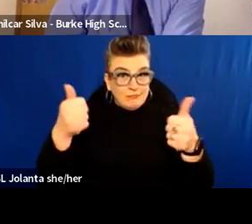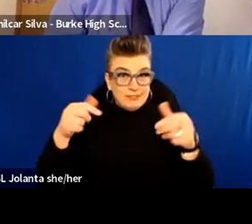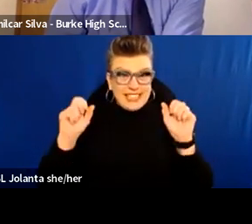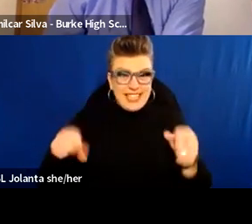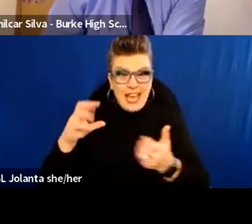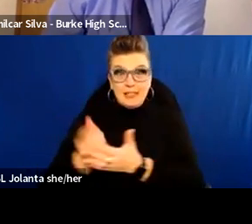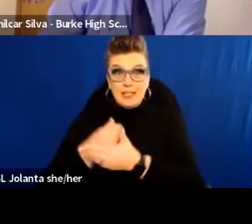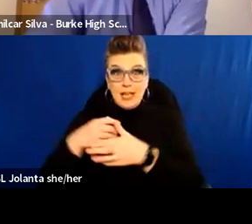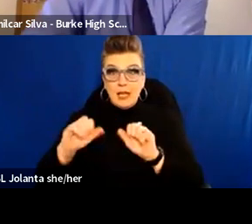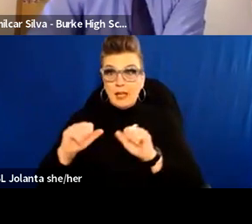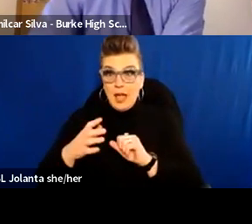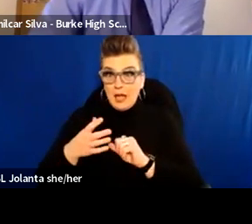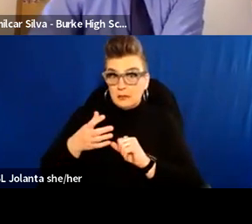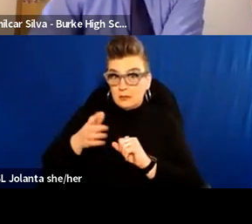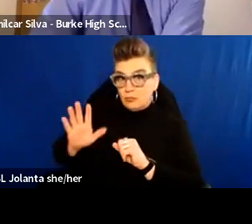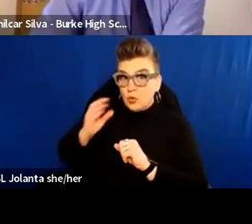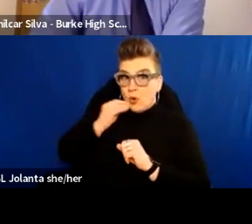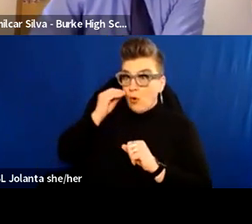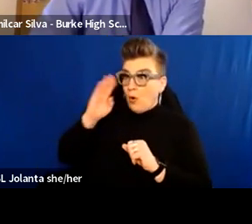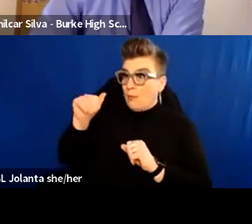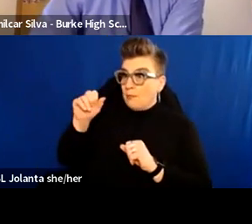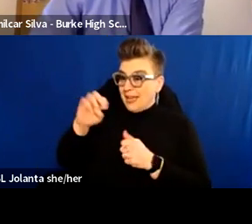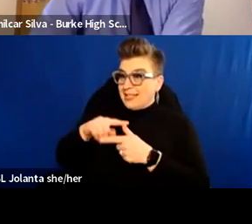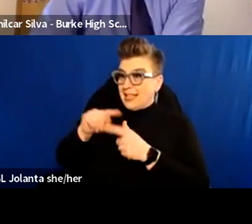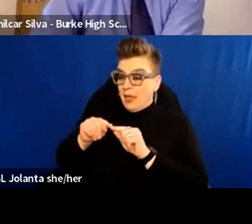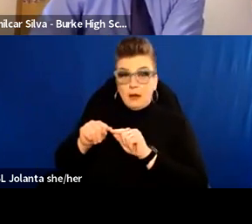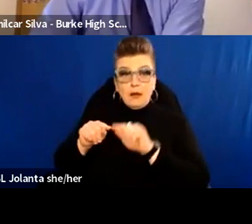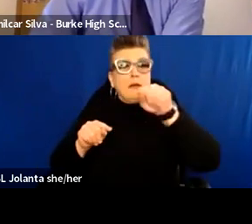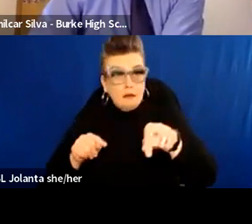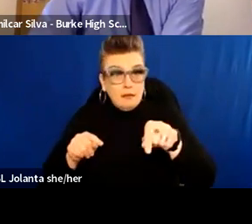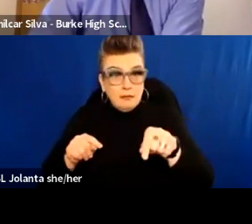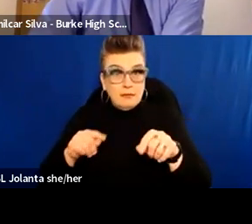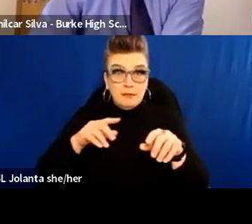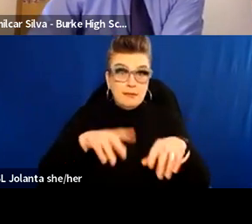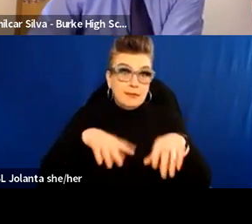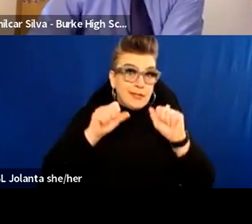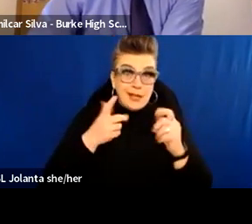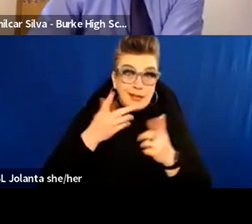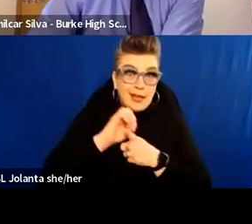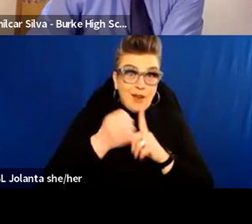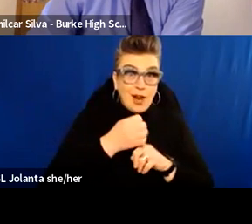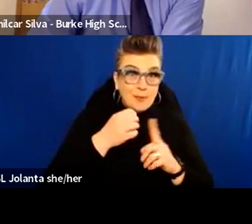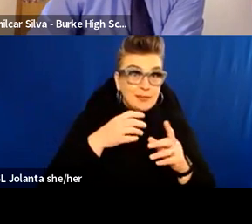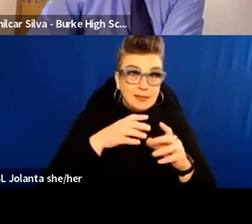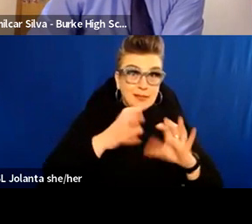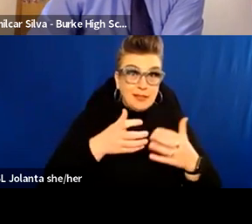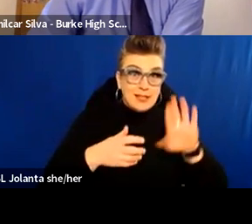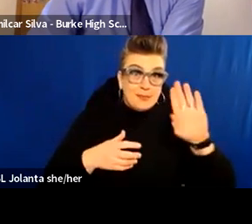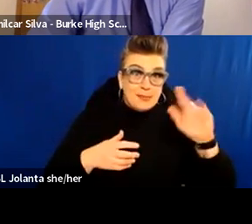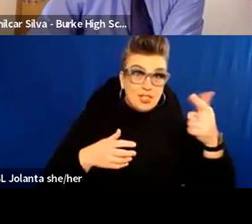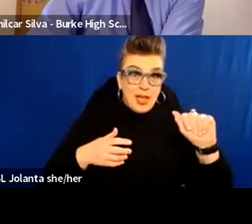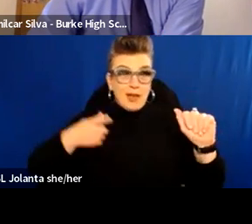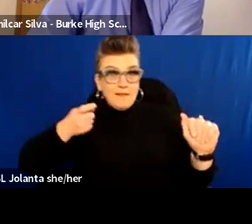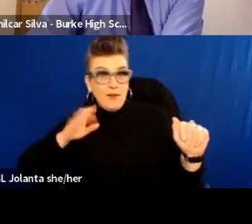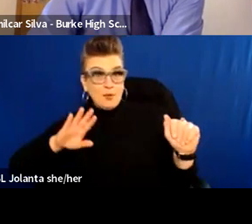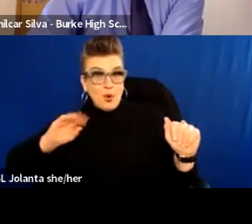school which might be brighton high school and go right across the street and take an environmental class at bga or you might be